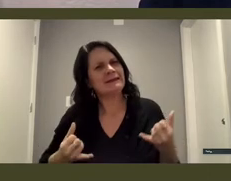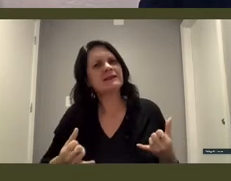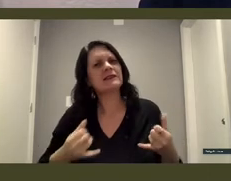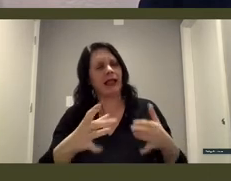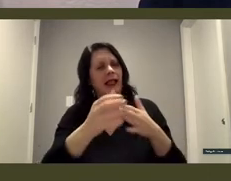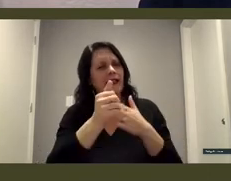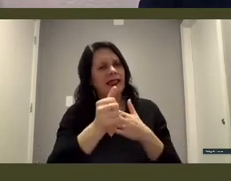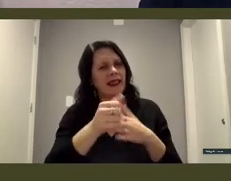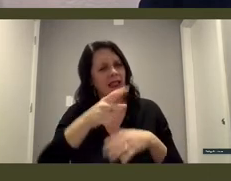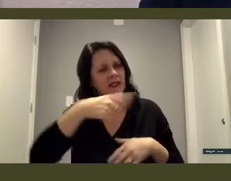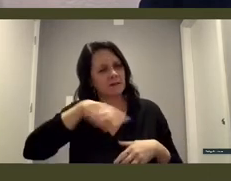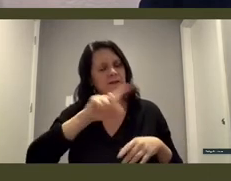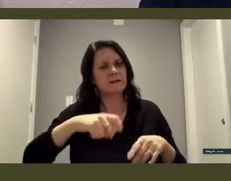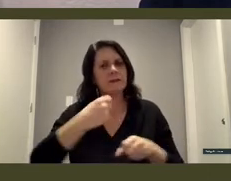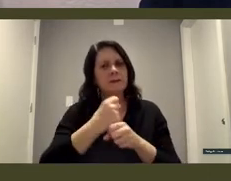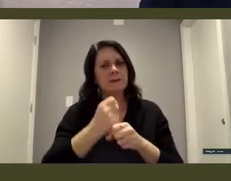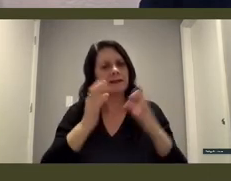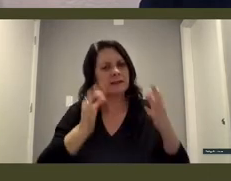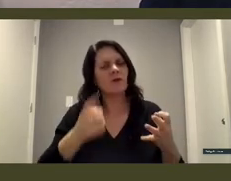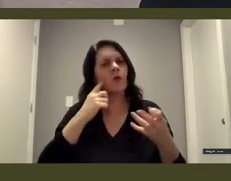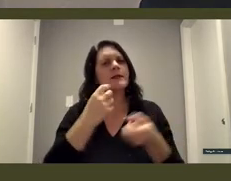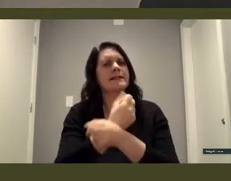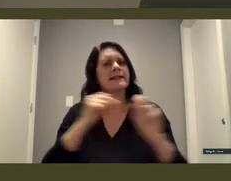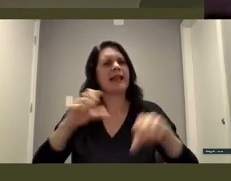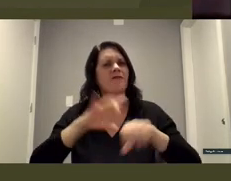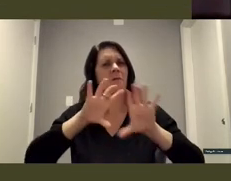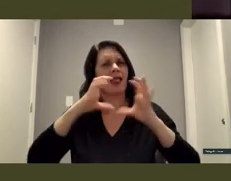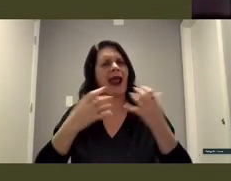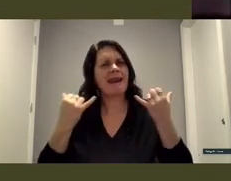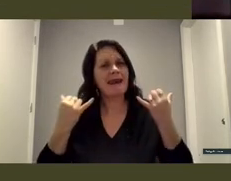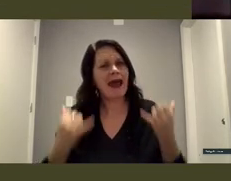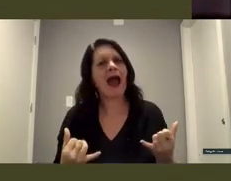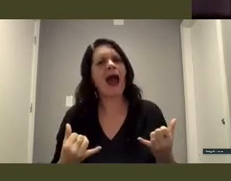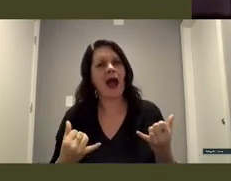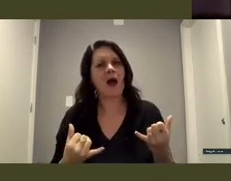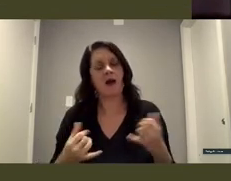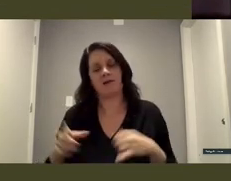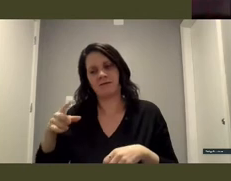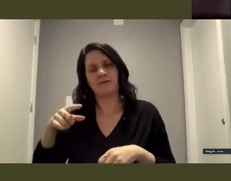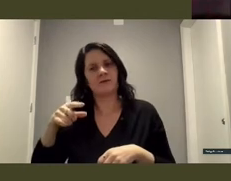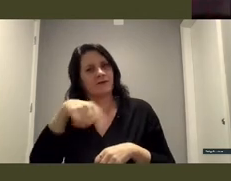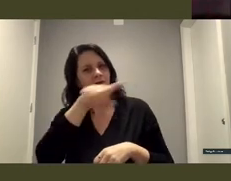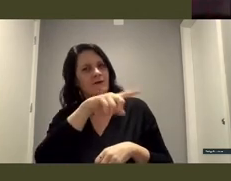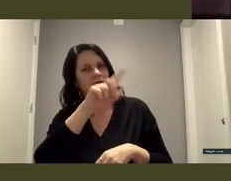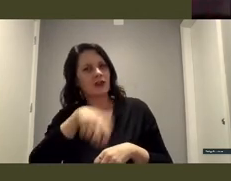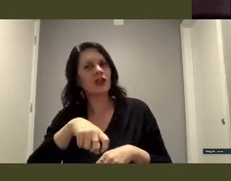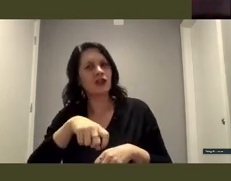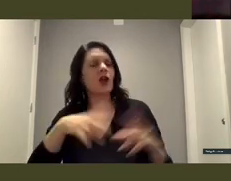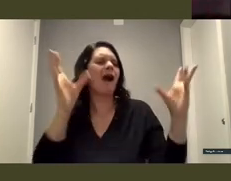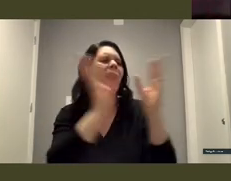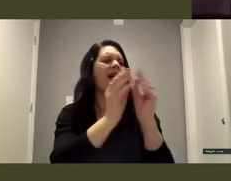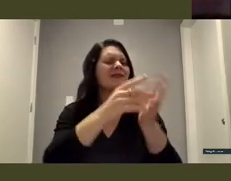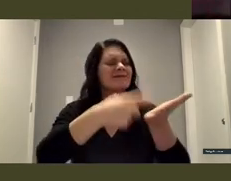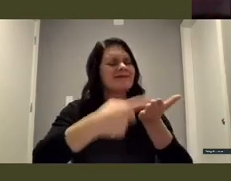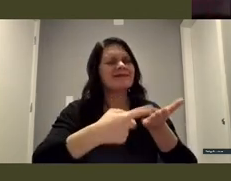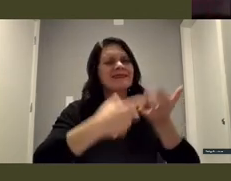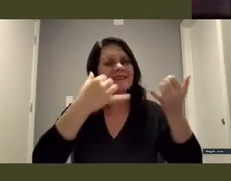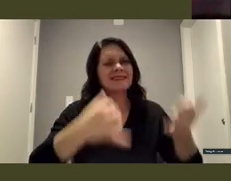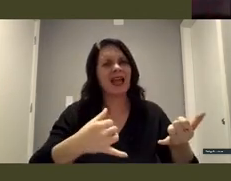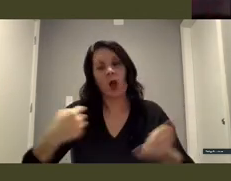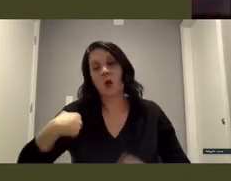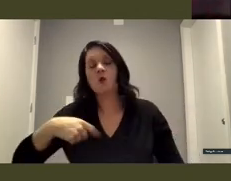towards saving our planet, you should be able to say that in conferences, so that we will know where to hold